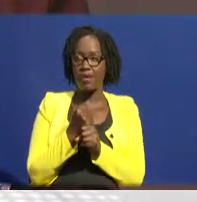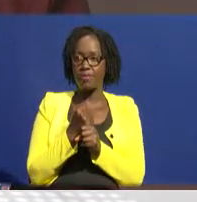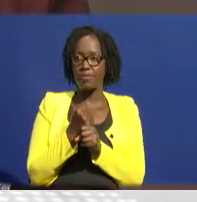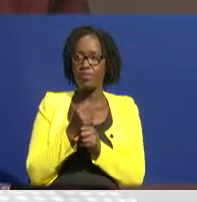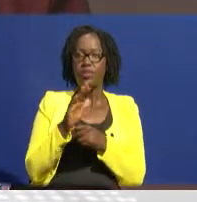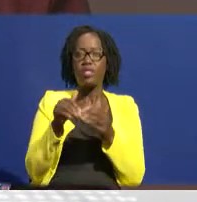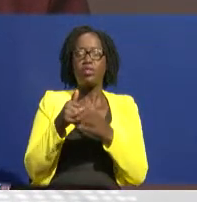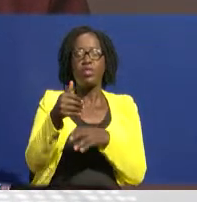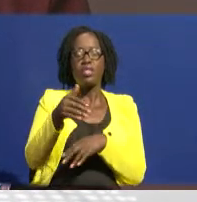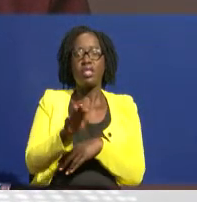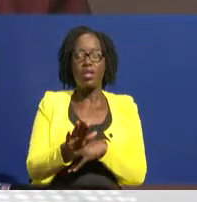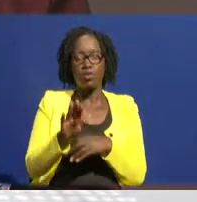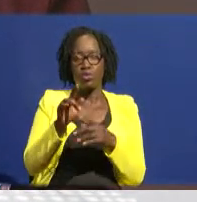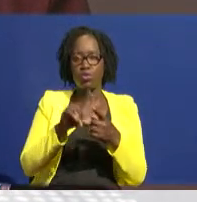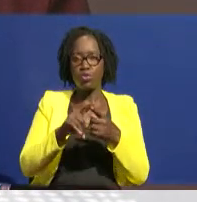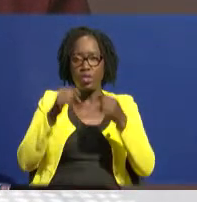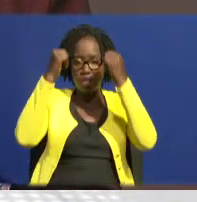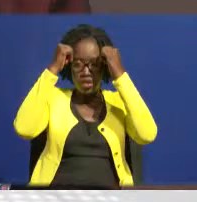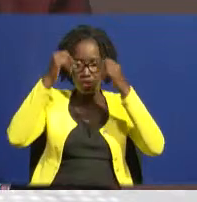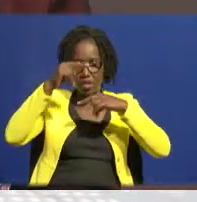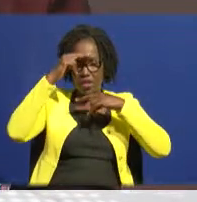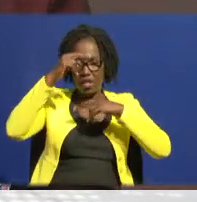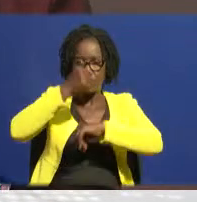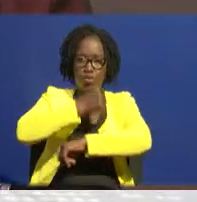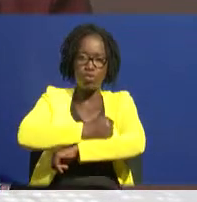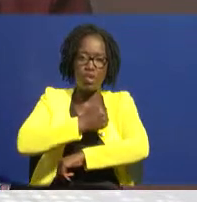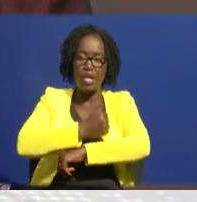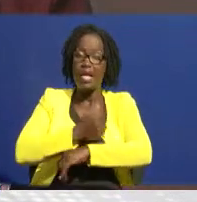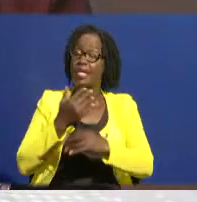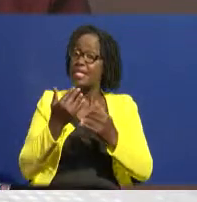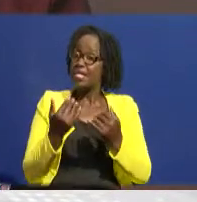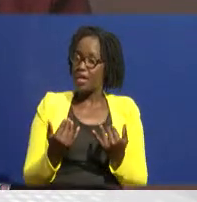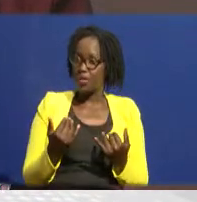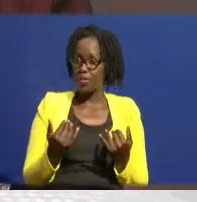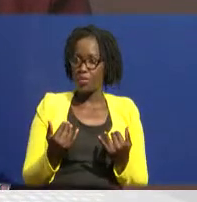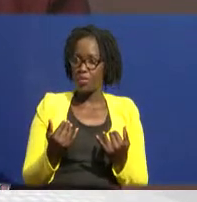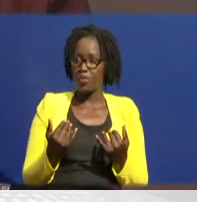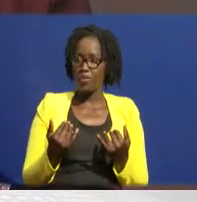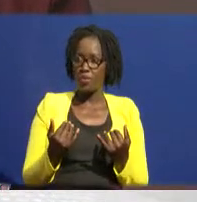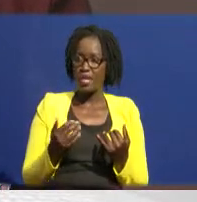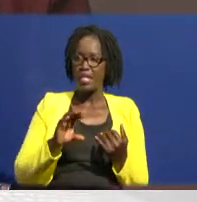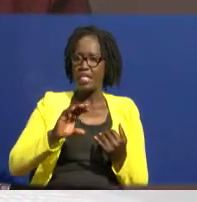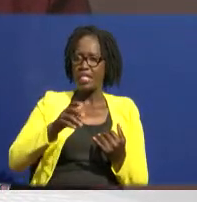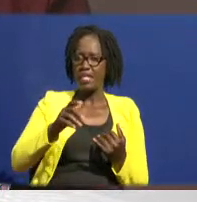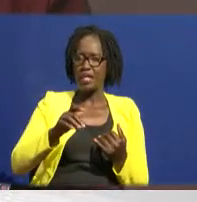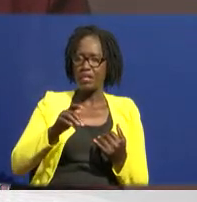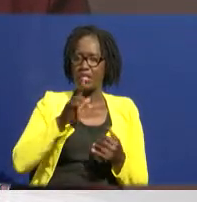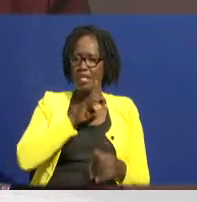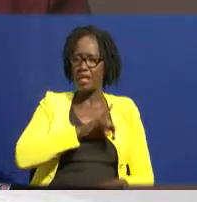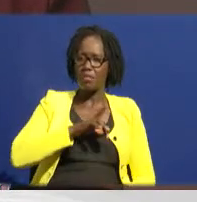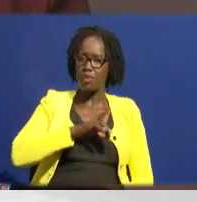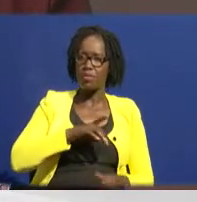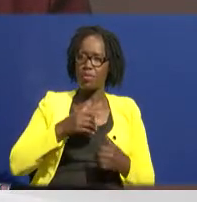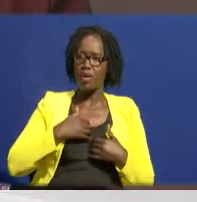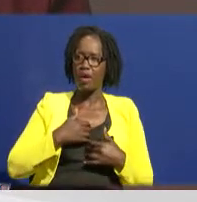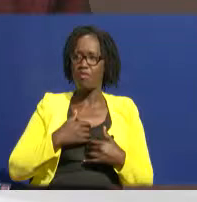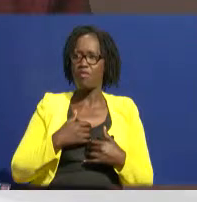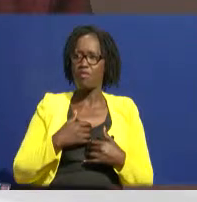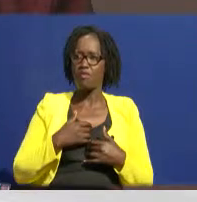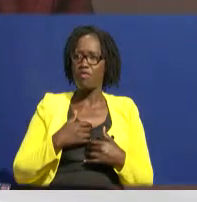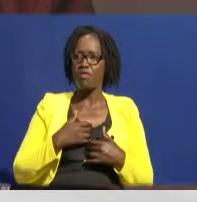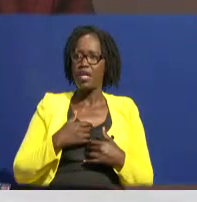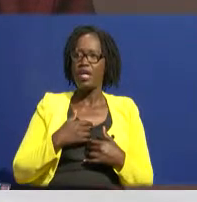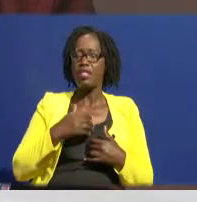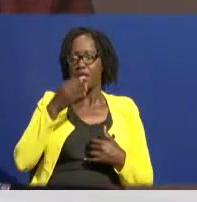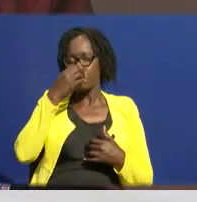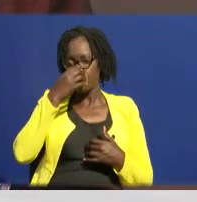to reach out to the students in high school. Mm-hmm. Now, we count it as a privilege to have the First Lady, even